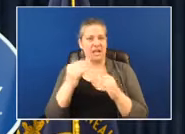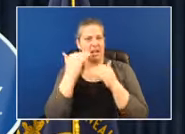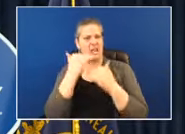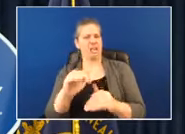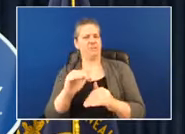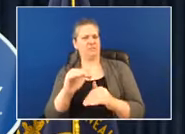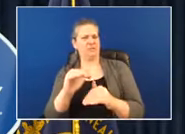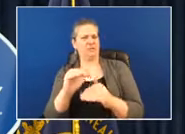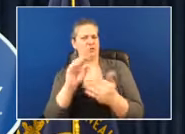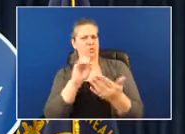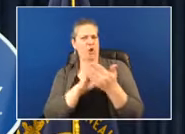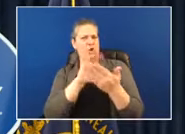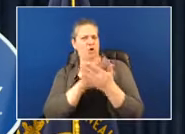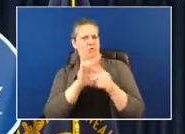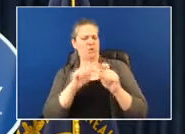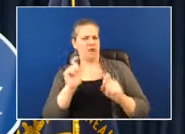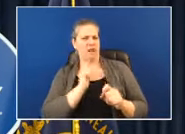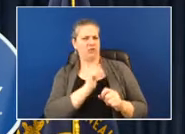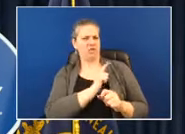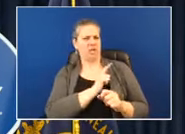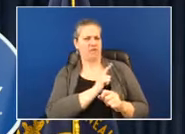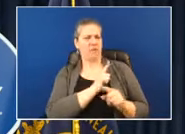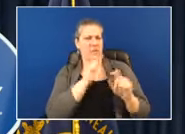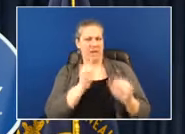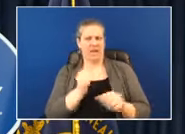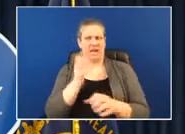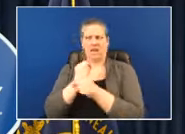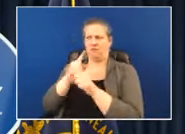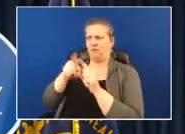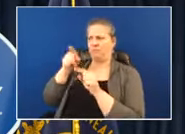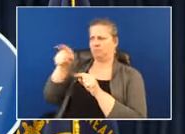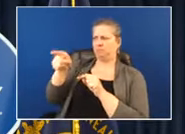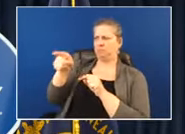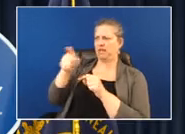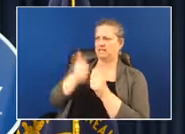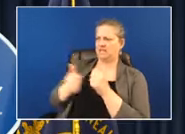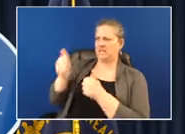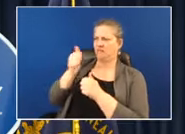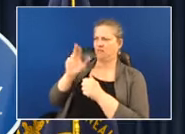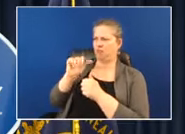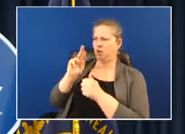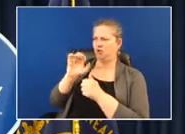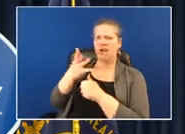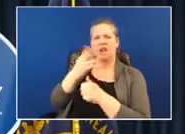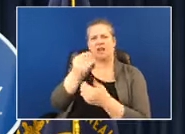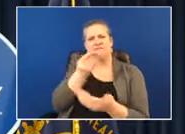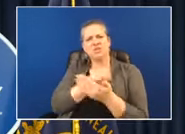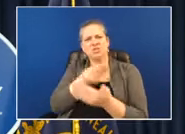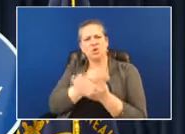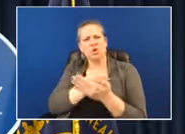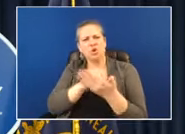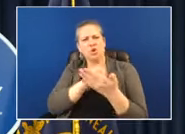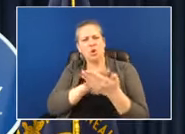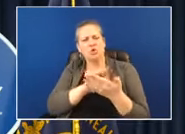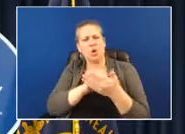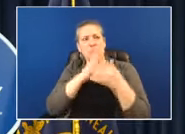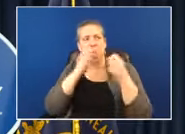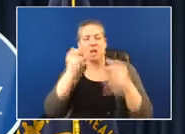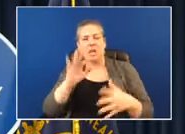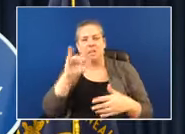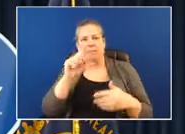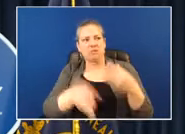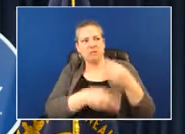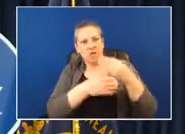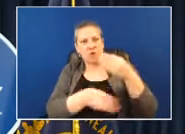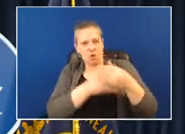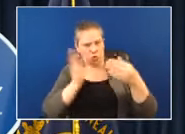branch that you can get from the executive branch. And finally, the lack of fiscal notes on so many of these bills, which used to be an absolute requirement.